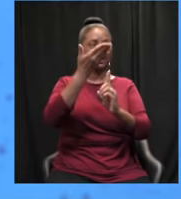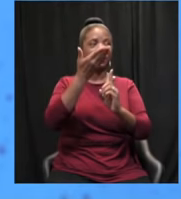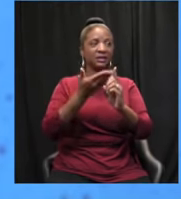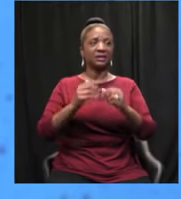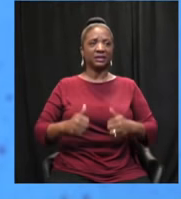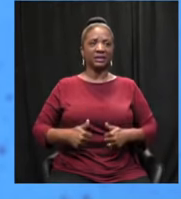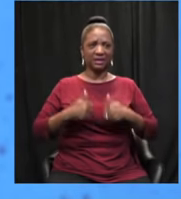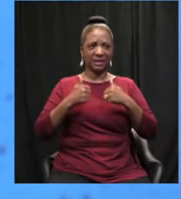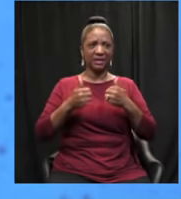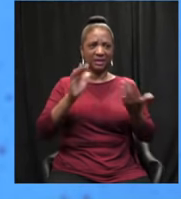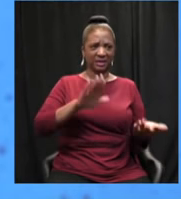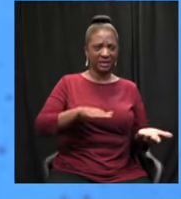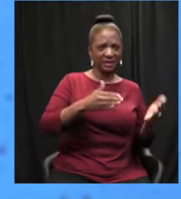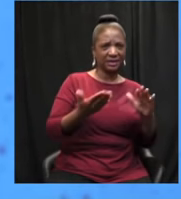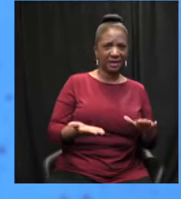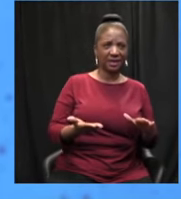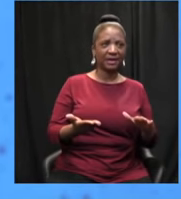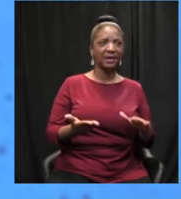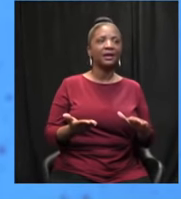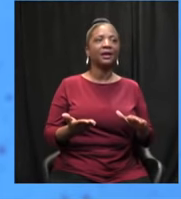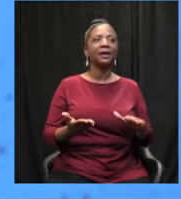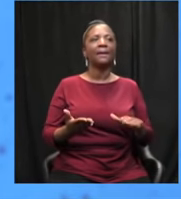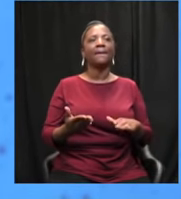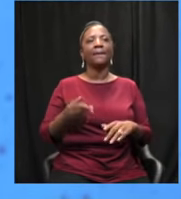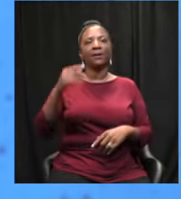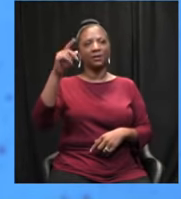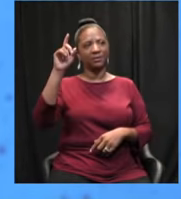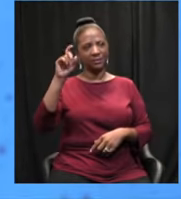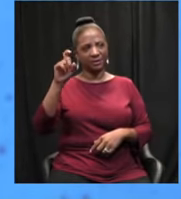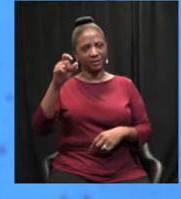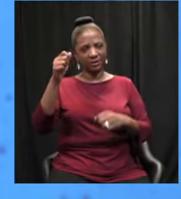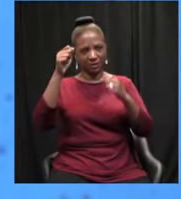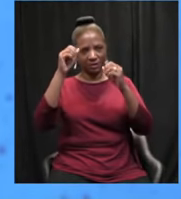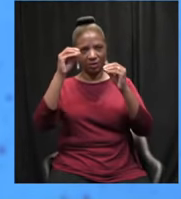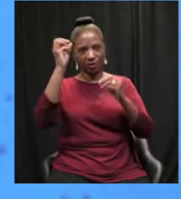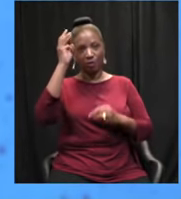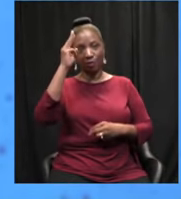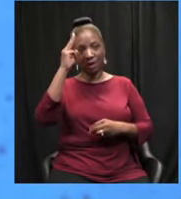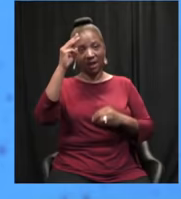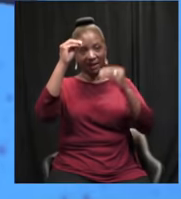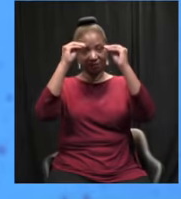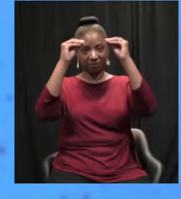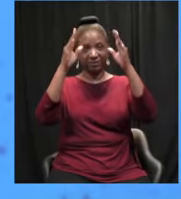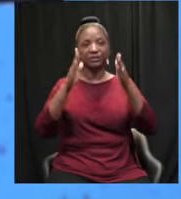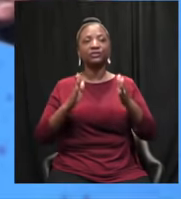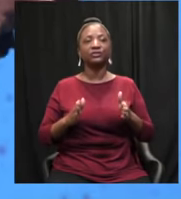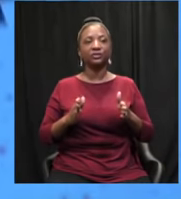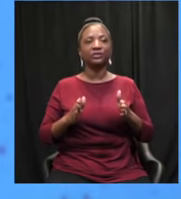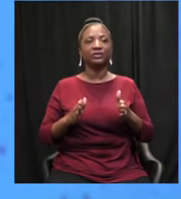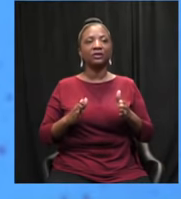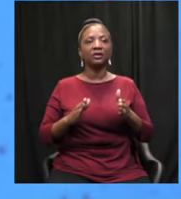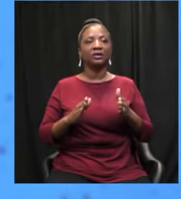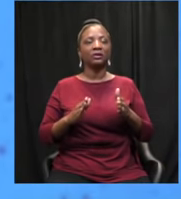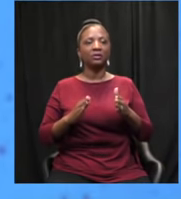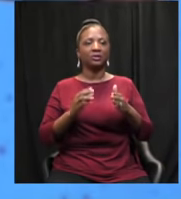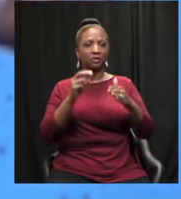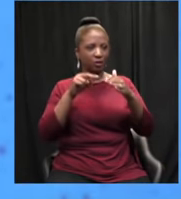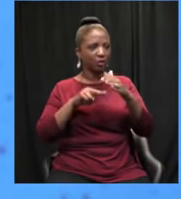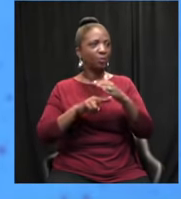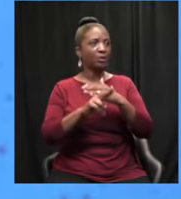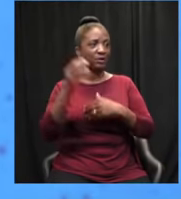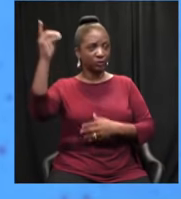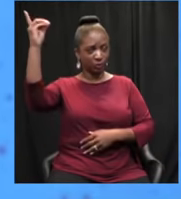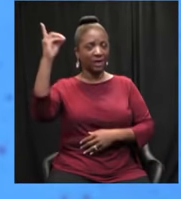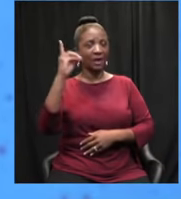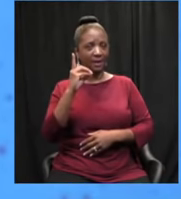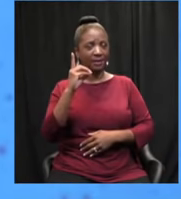died. He is not a wise teacher that has good sayings. He is not just a prophet that came and now is no longer alive.